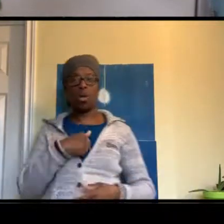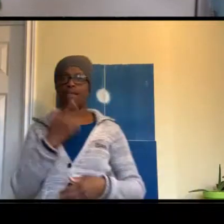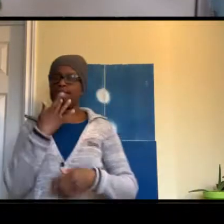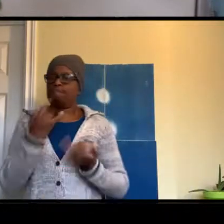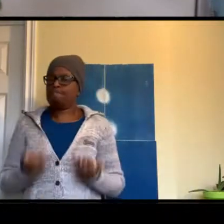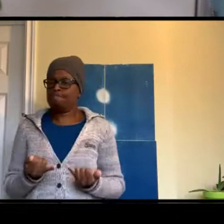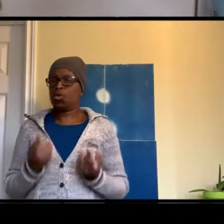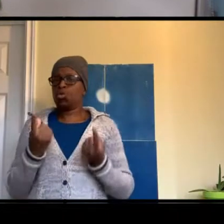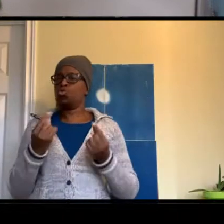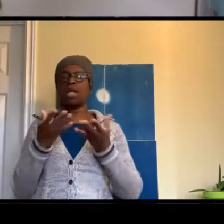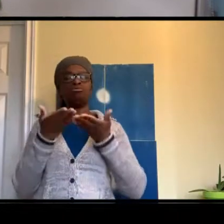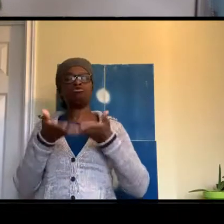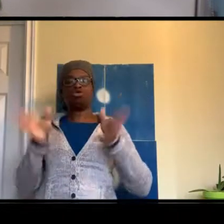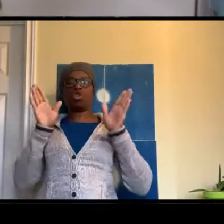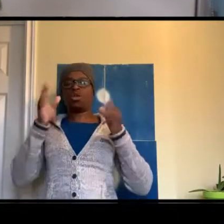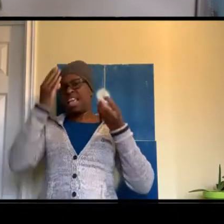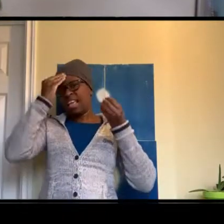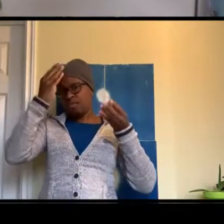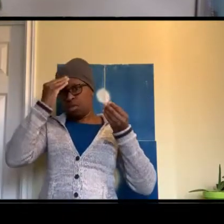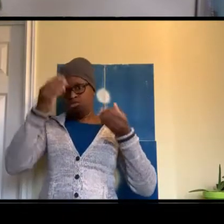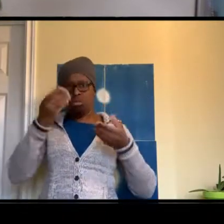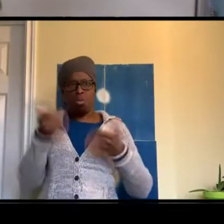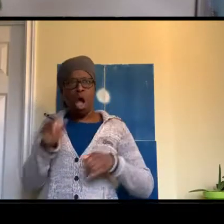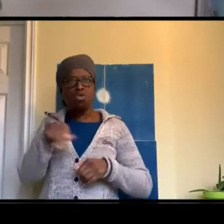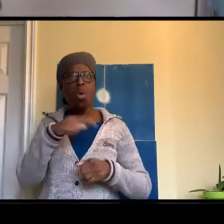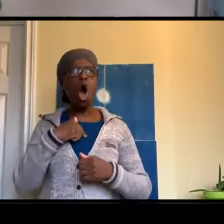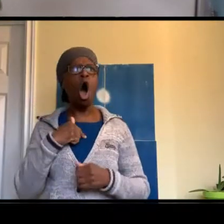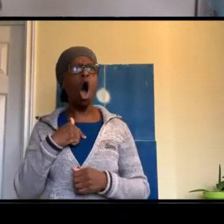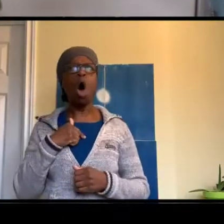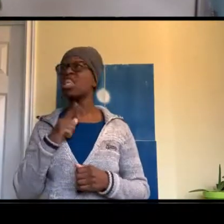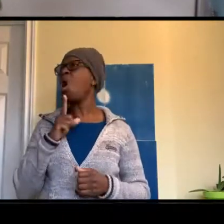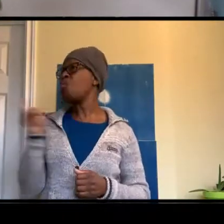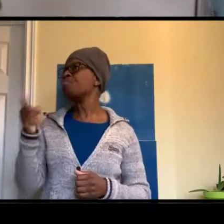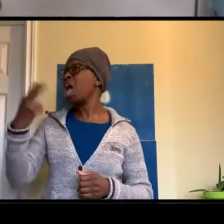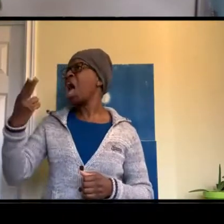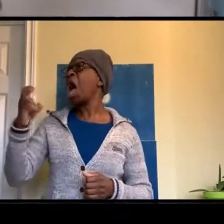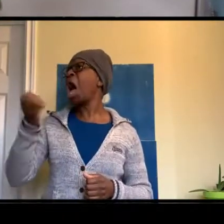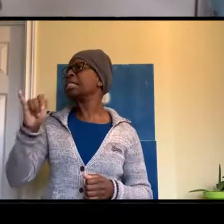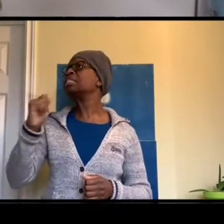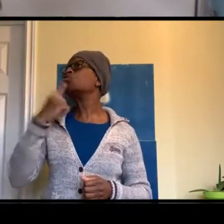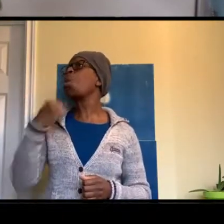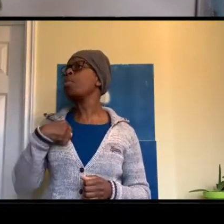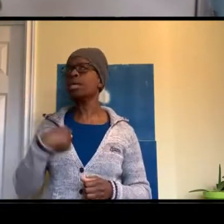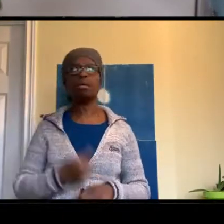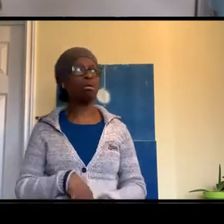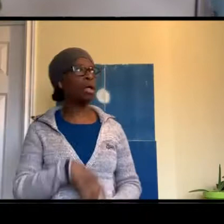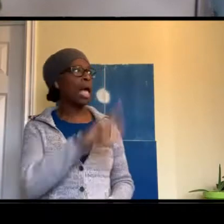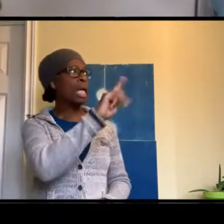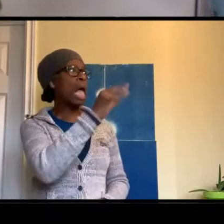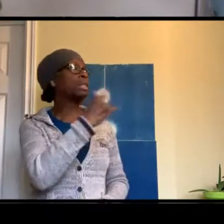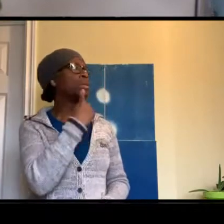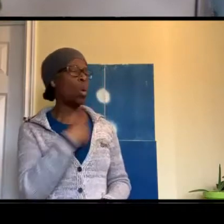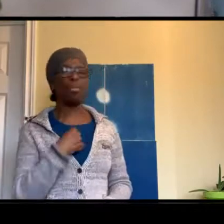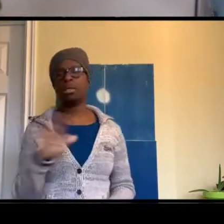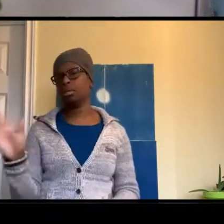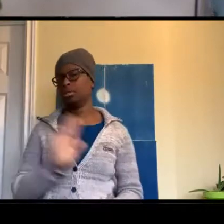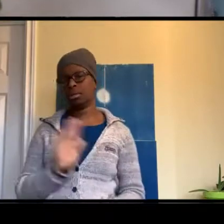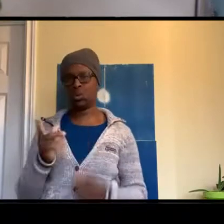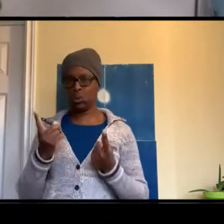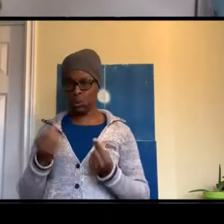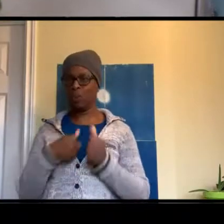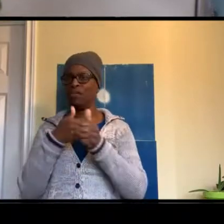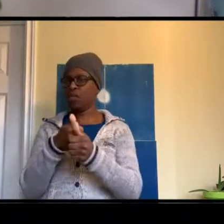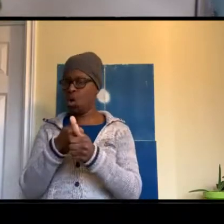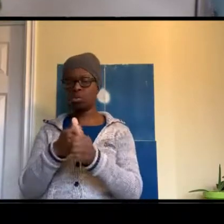But like I've been saying throughout this presentation, if you have questions, feel free to email us at hello@baaff.ca. That